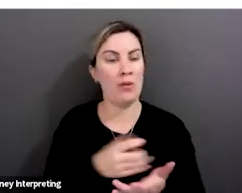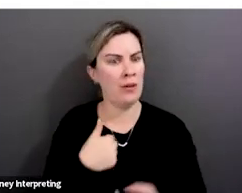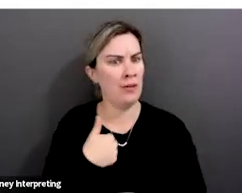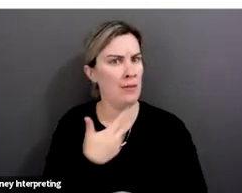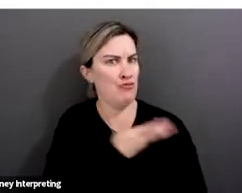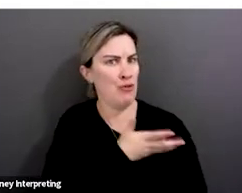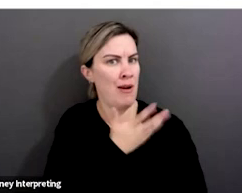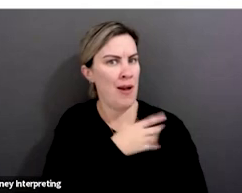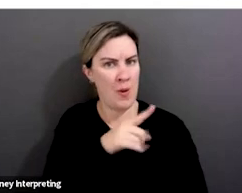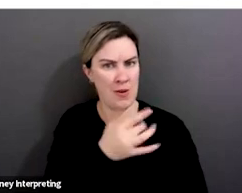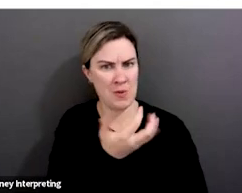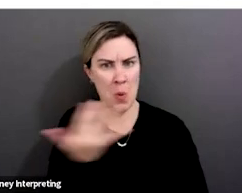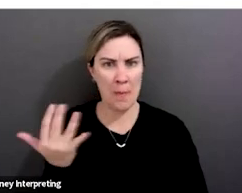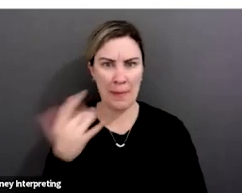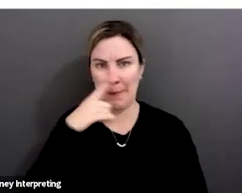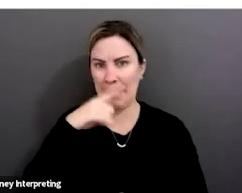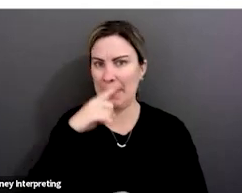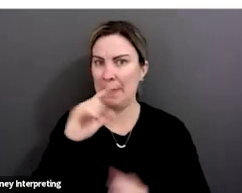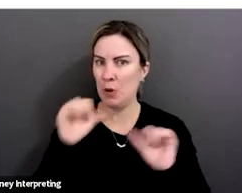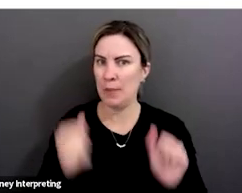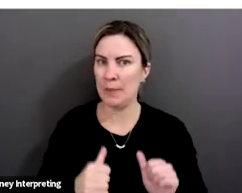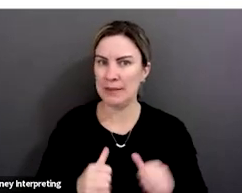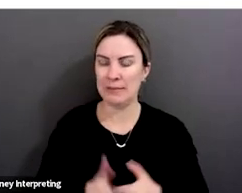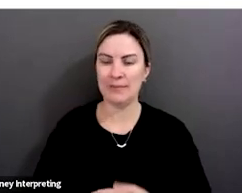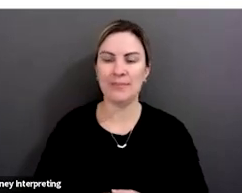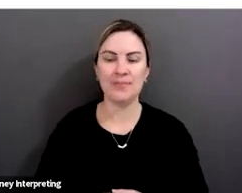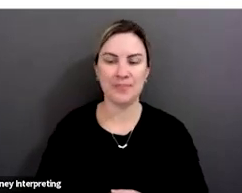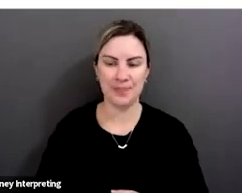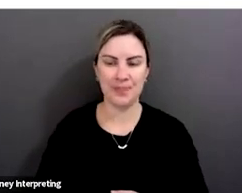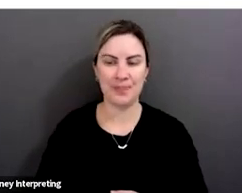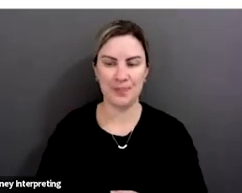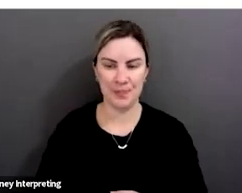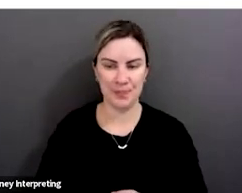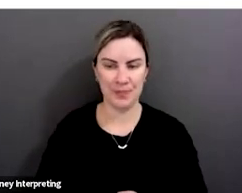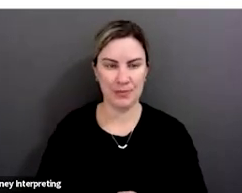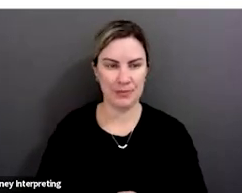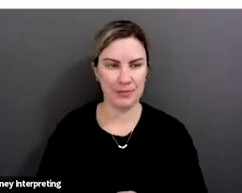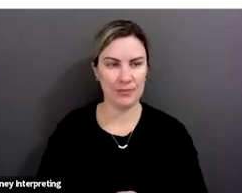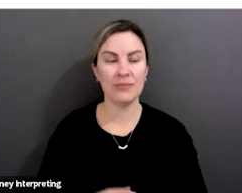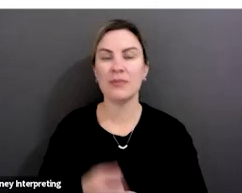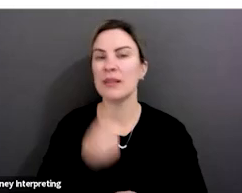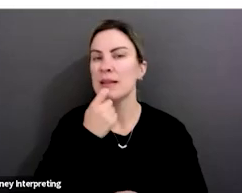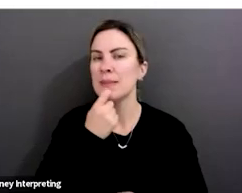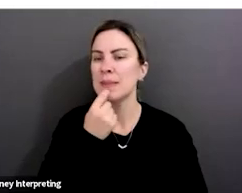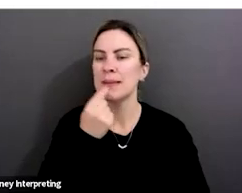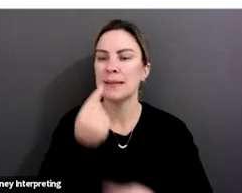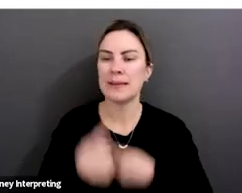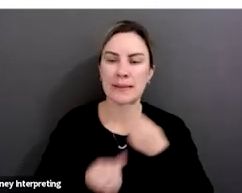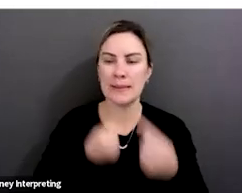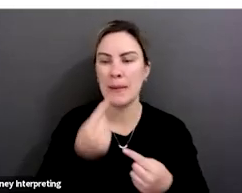quite proud of. So I'll go to the next slide to give you a bit more of a